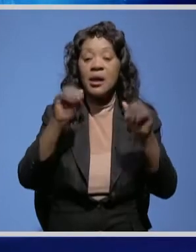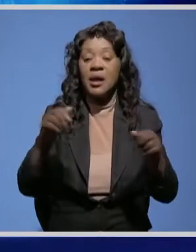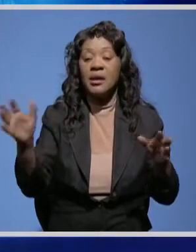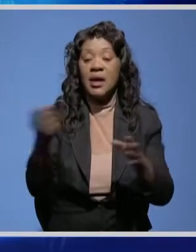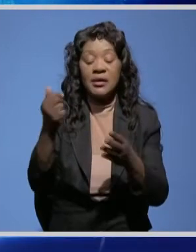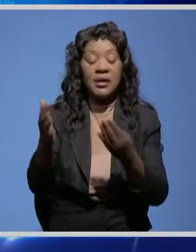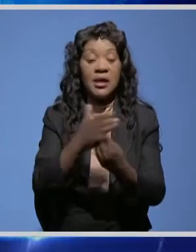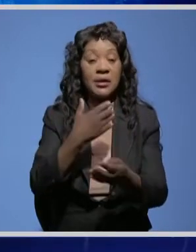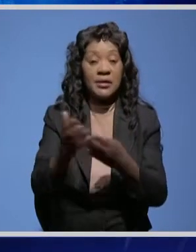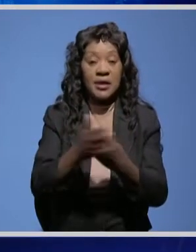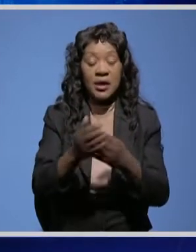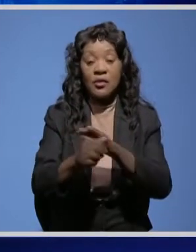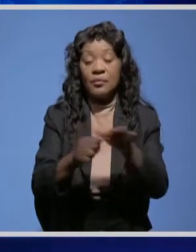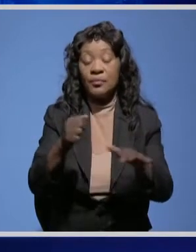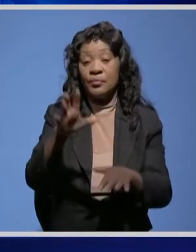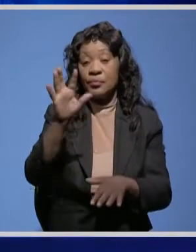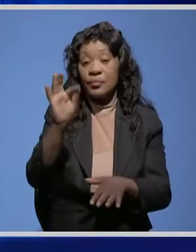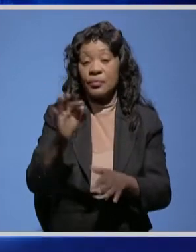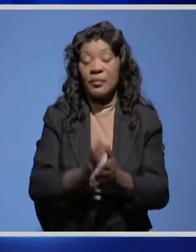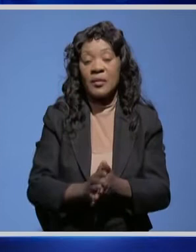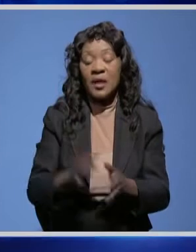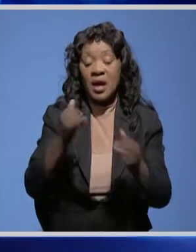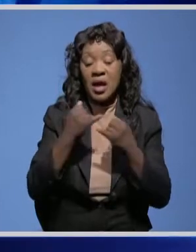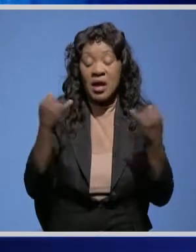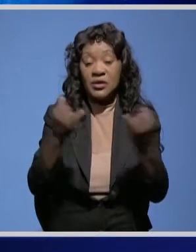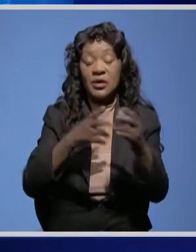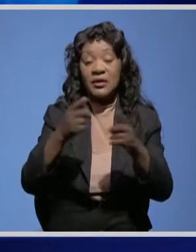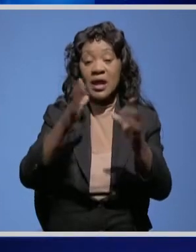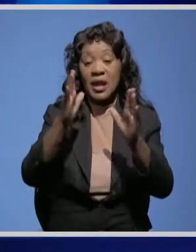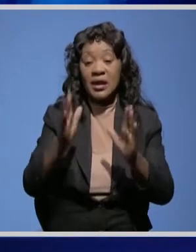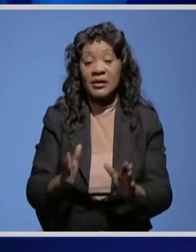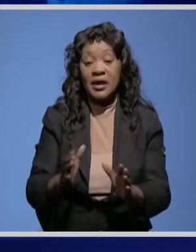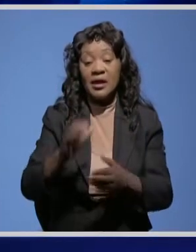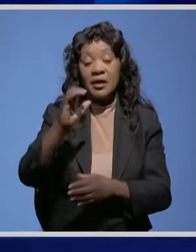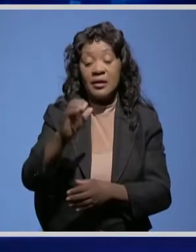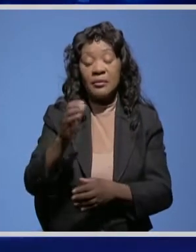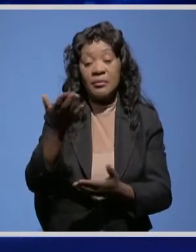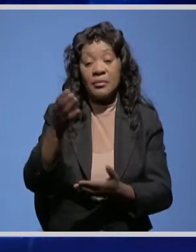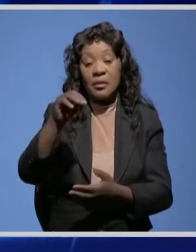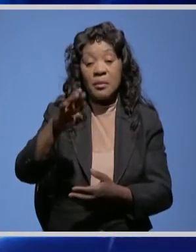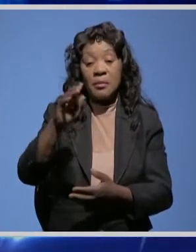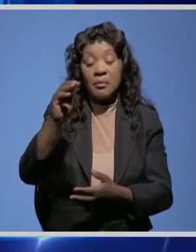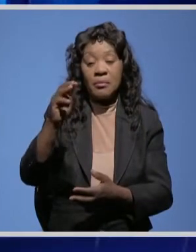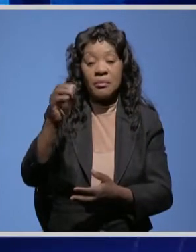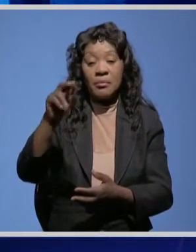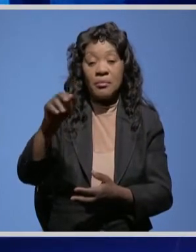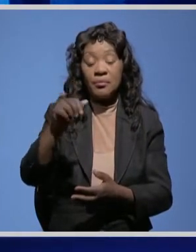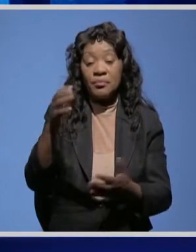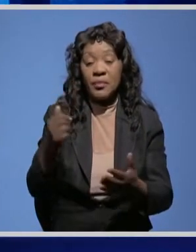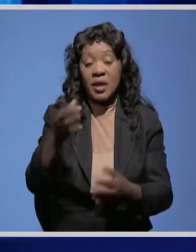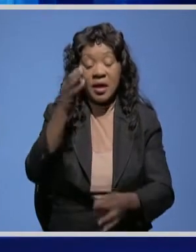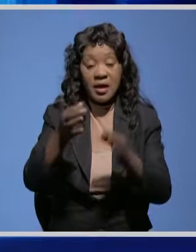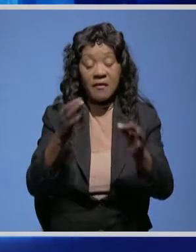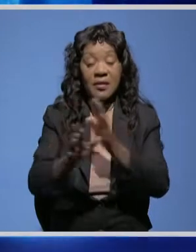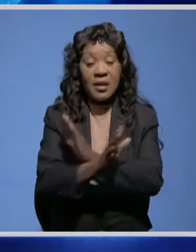infections. Zambia National Public Health Institute Director Victor Mukonka says if the country relaxes in adhering to public